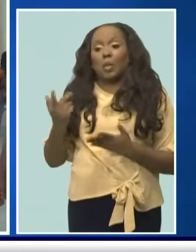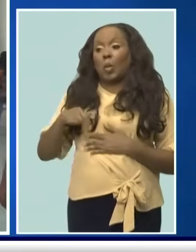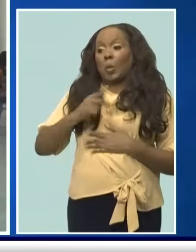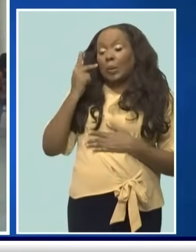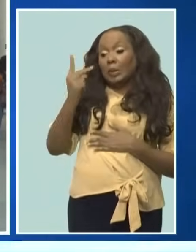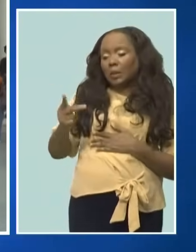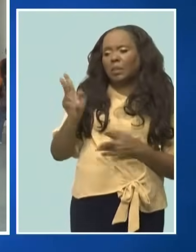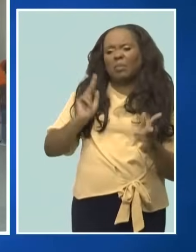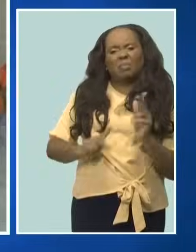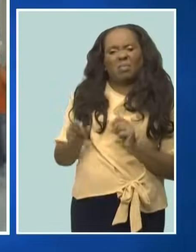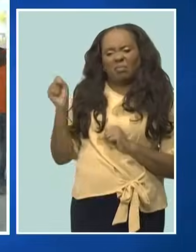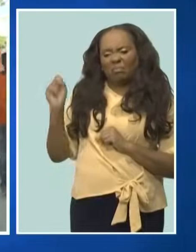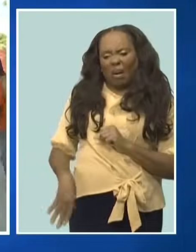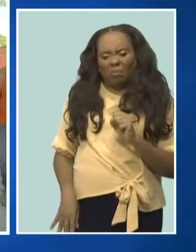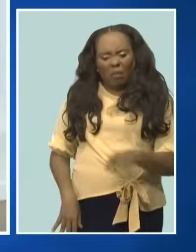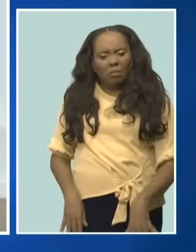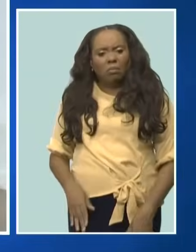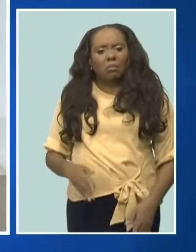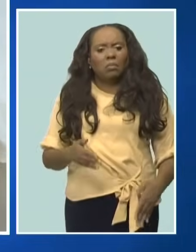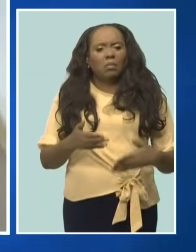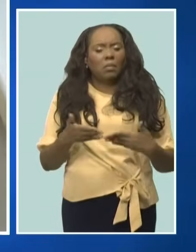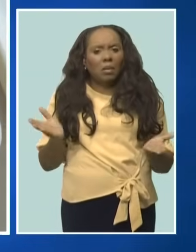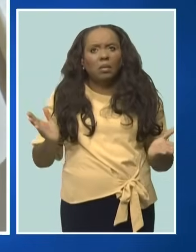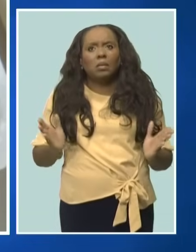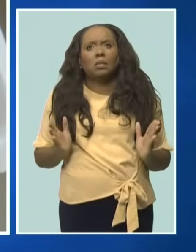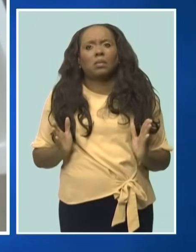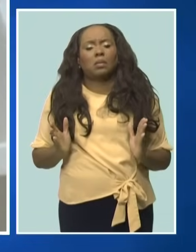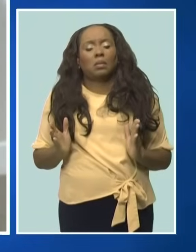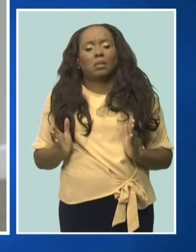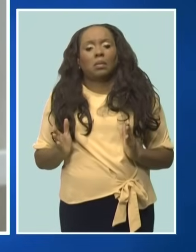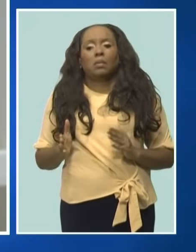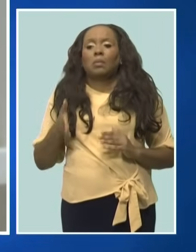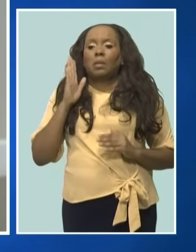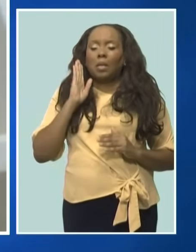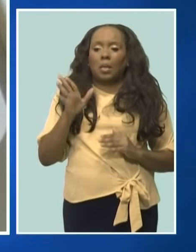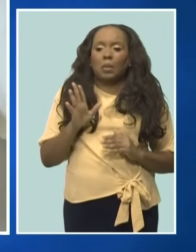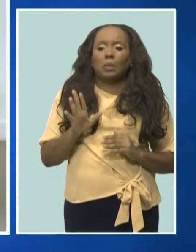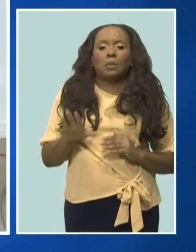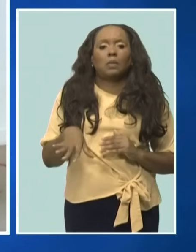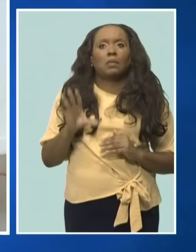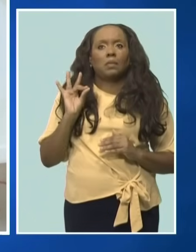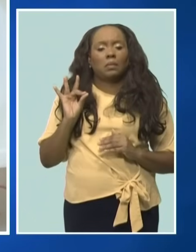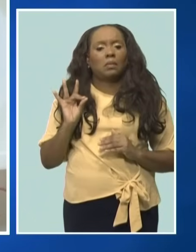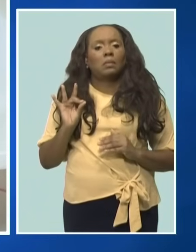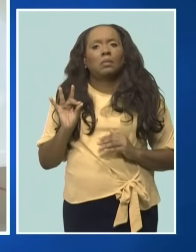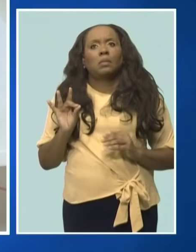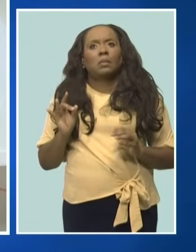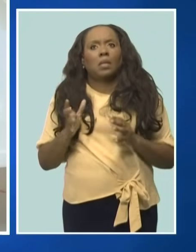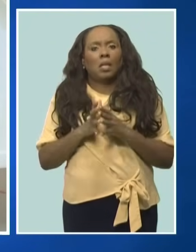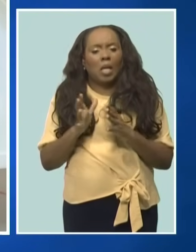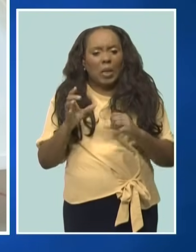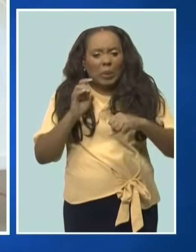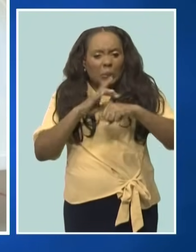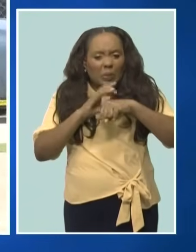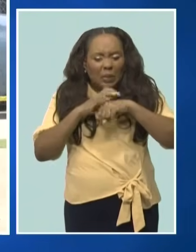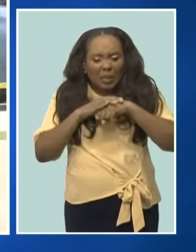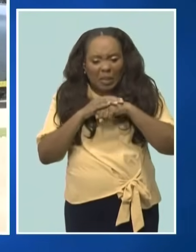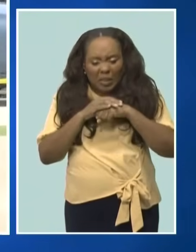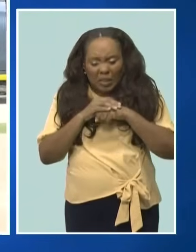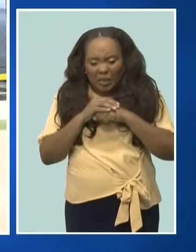drop things around the house or in the environment, and that's where we would find a lot of breeding taking place.